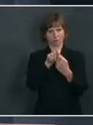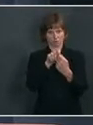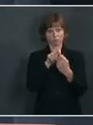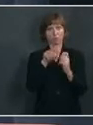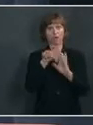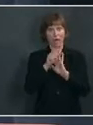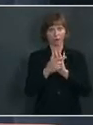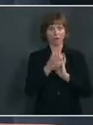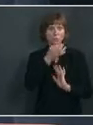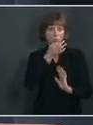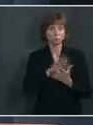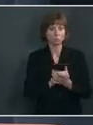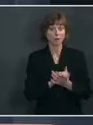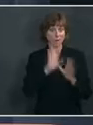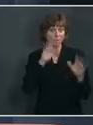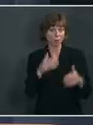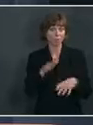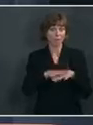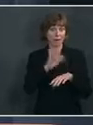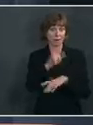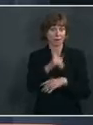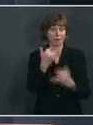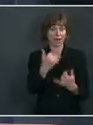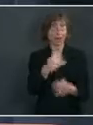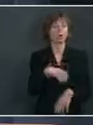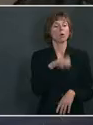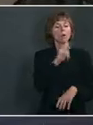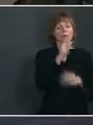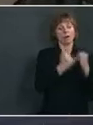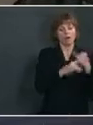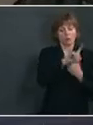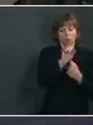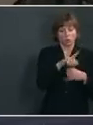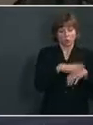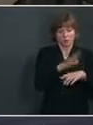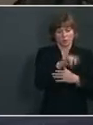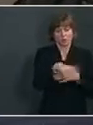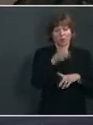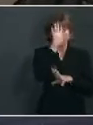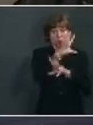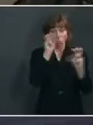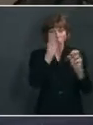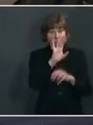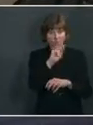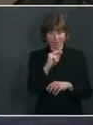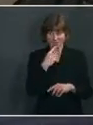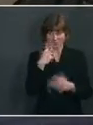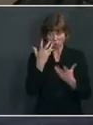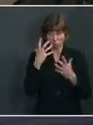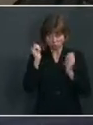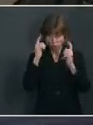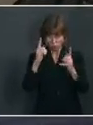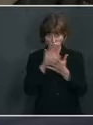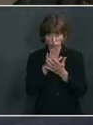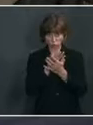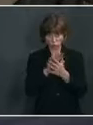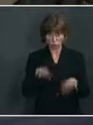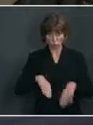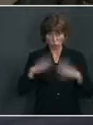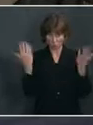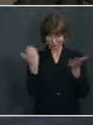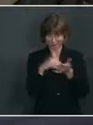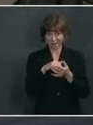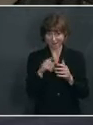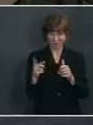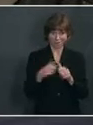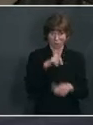soon. They're focused on it now. Okay, and last question on this. So President Biden has said he wants all schools to reopen mm-hmm. in his first 100 days.